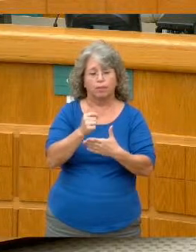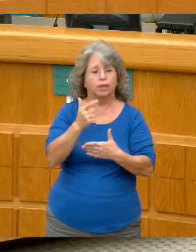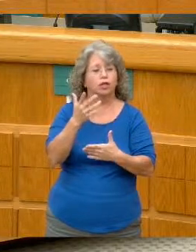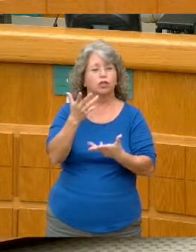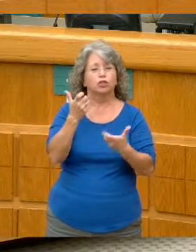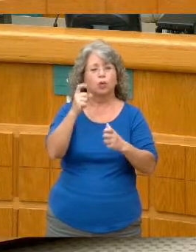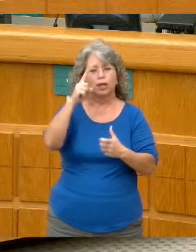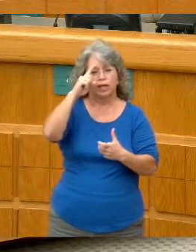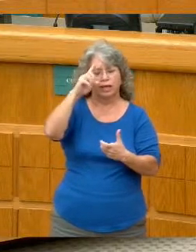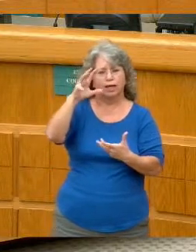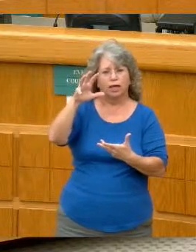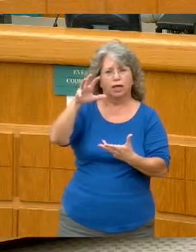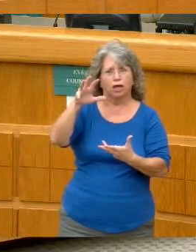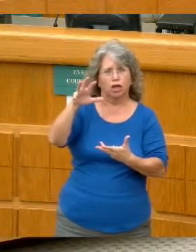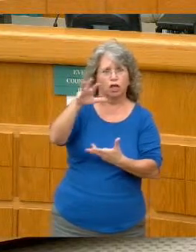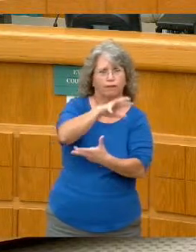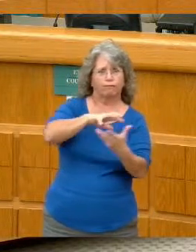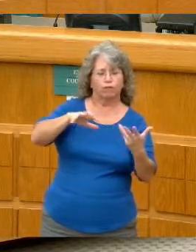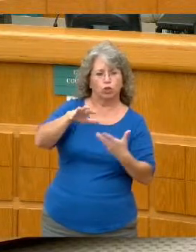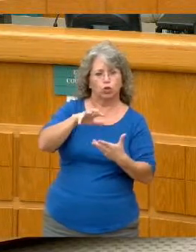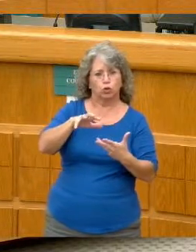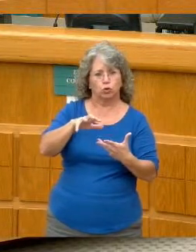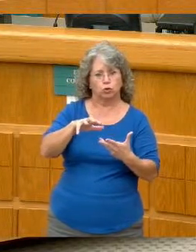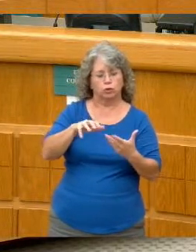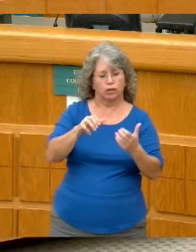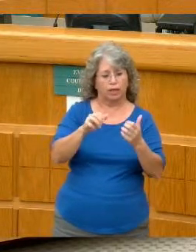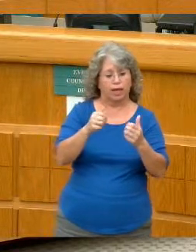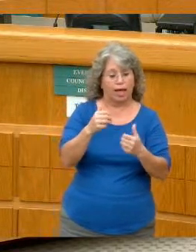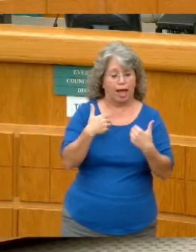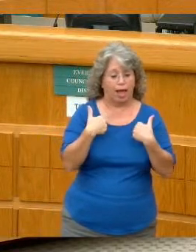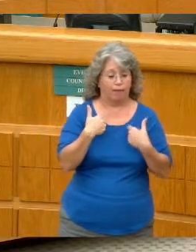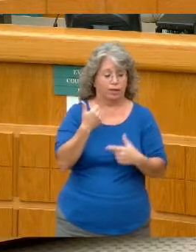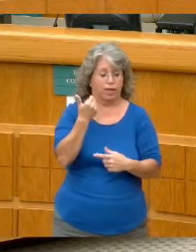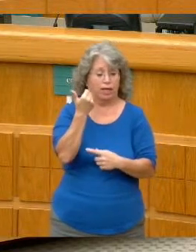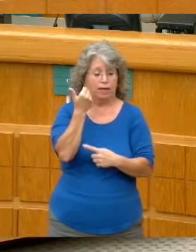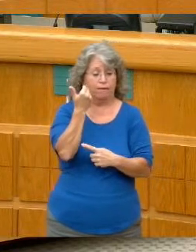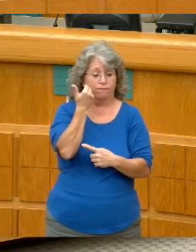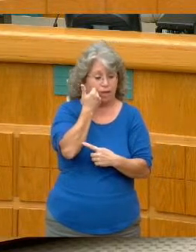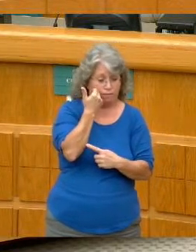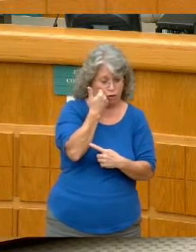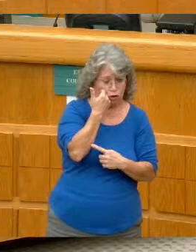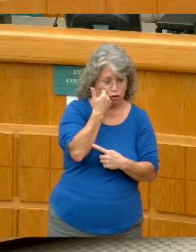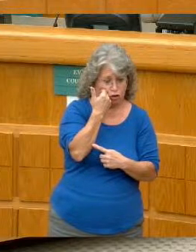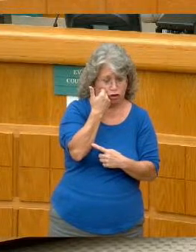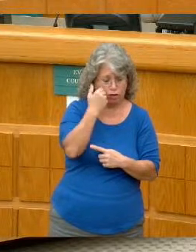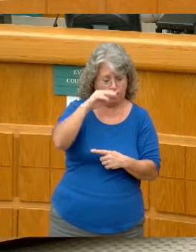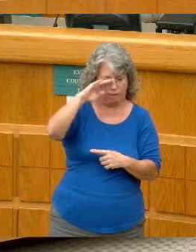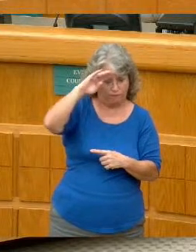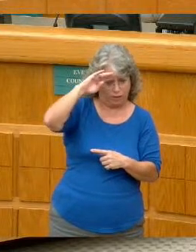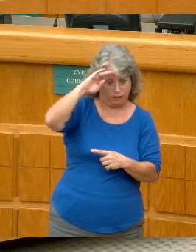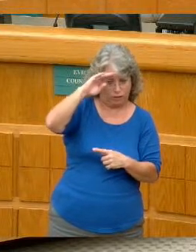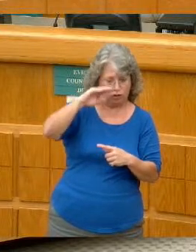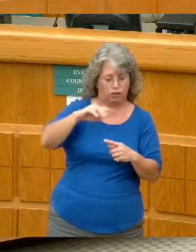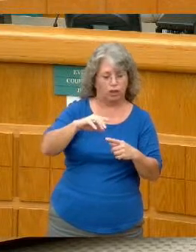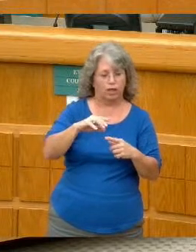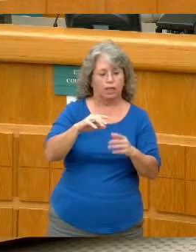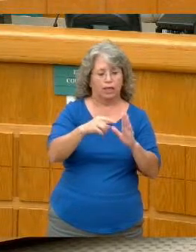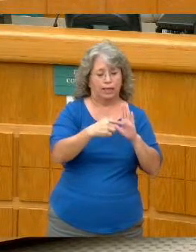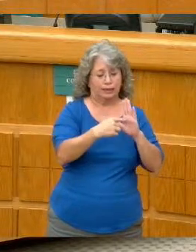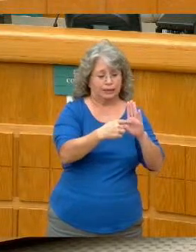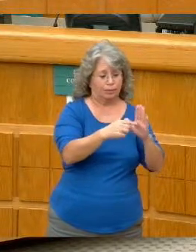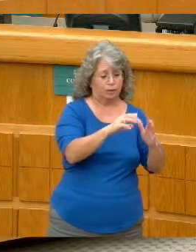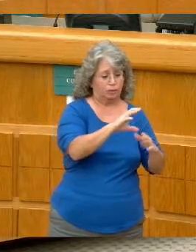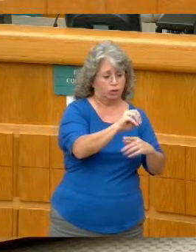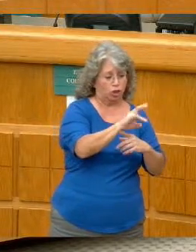help us, because you don't want to confuse the situation right now with the fever, all the symptoms that are overlapping with